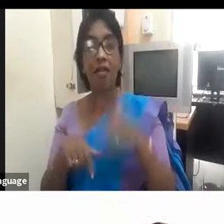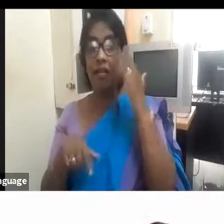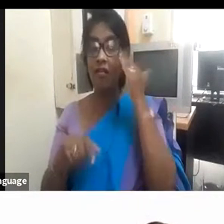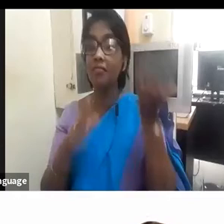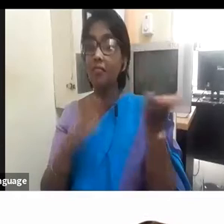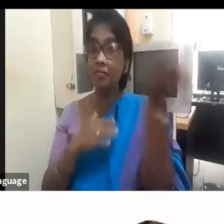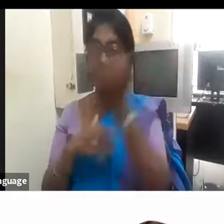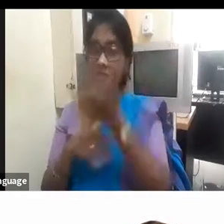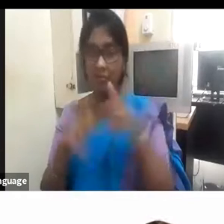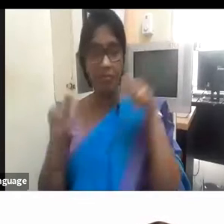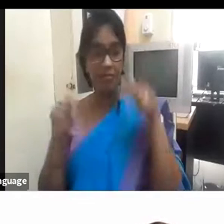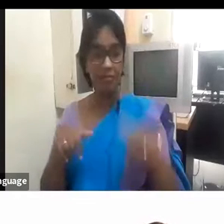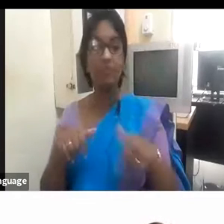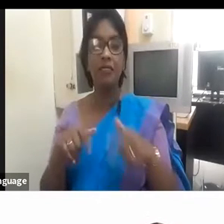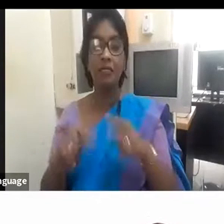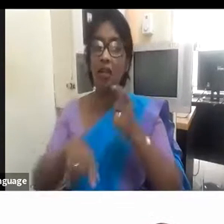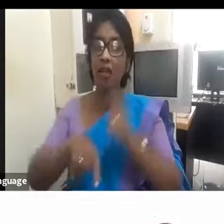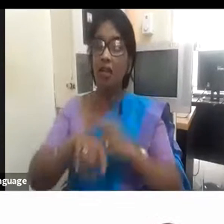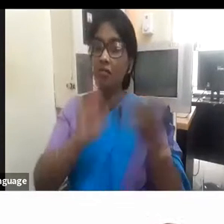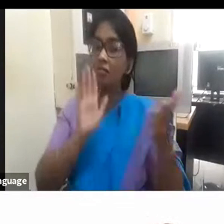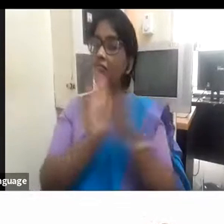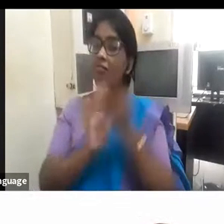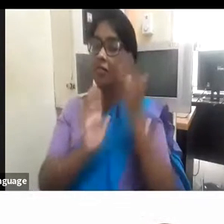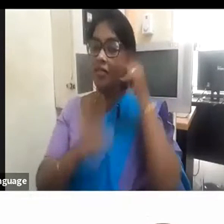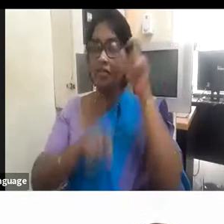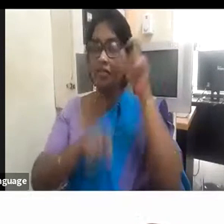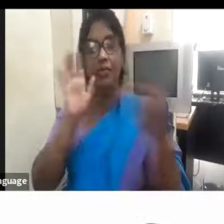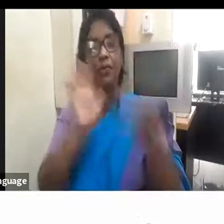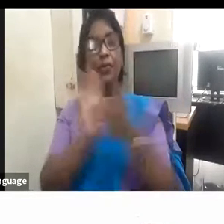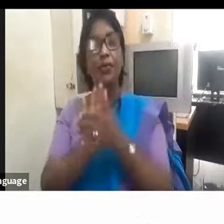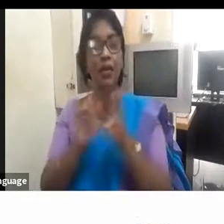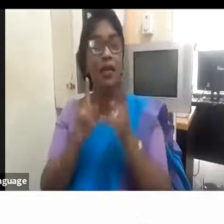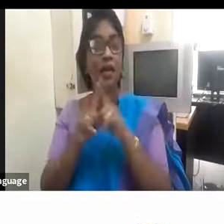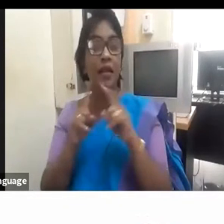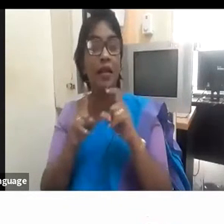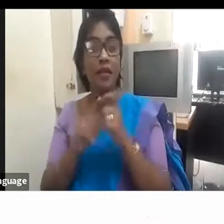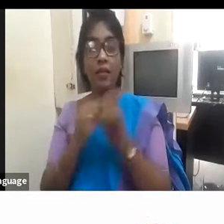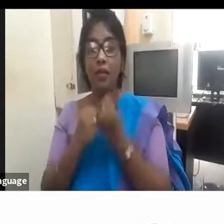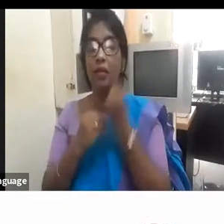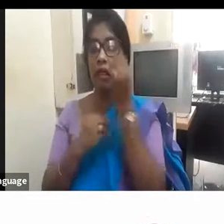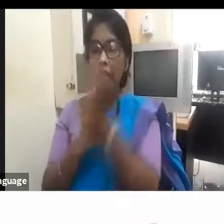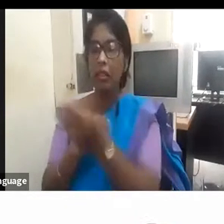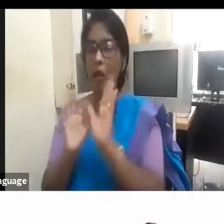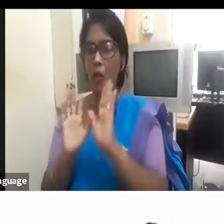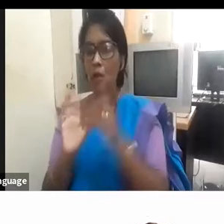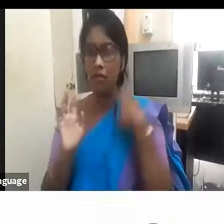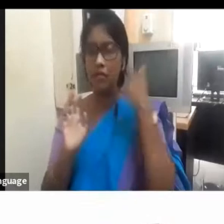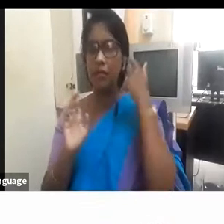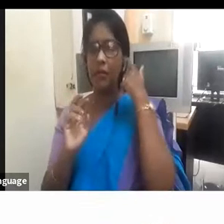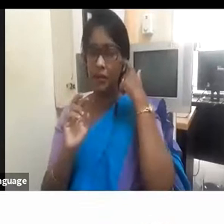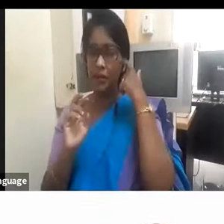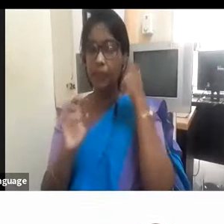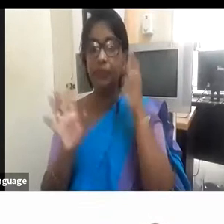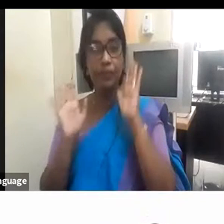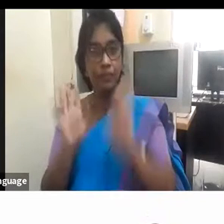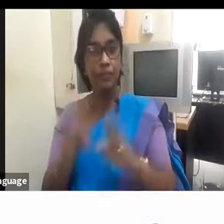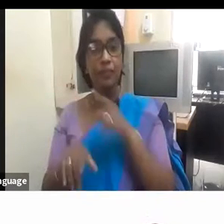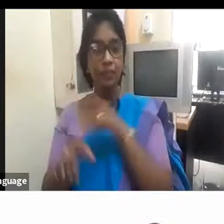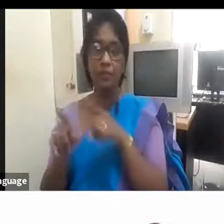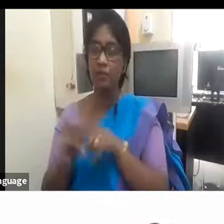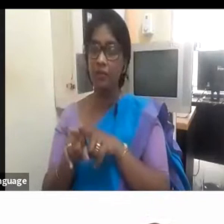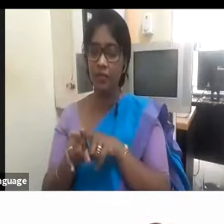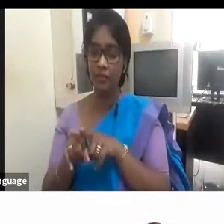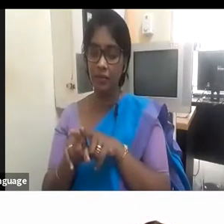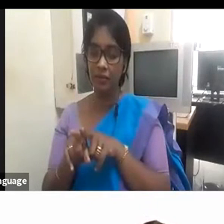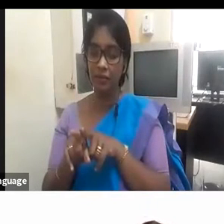others educated. So that is at the lower end. But the problem is, I